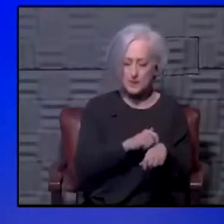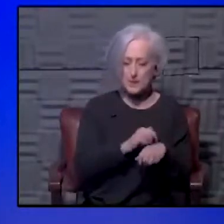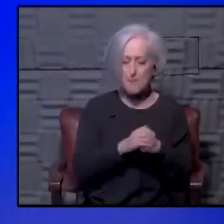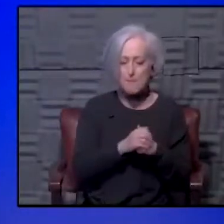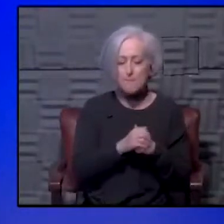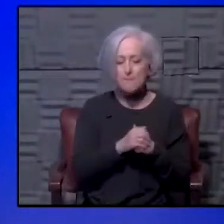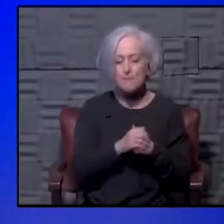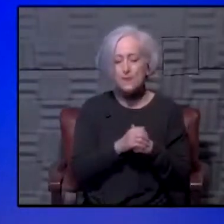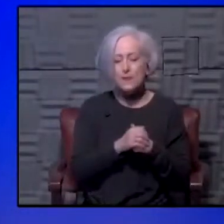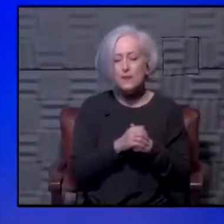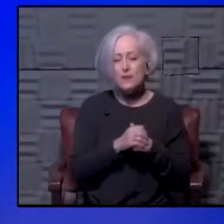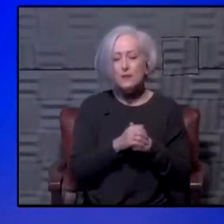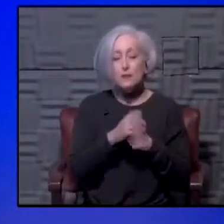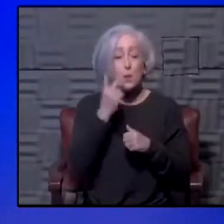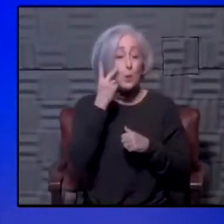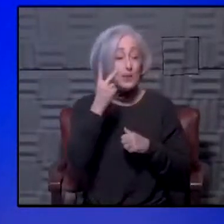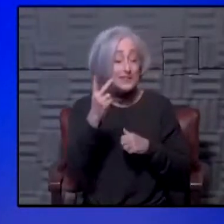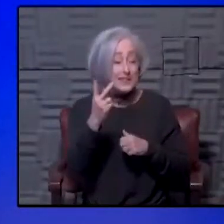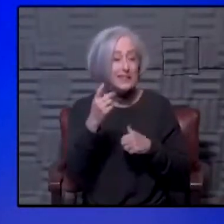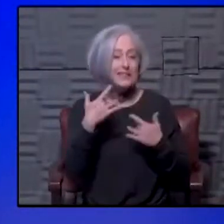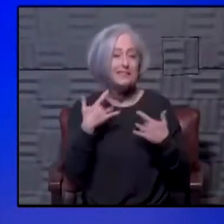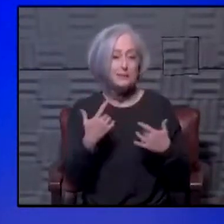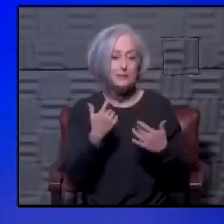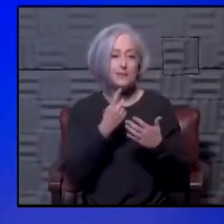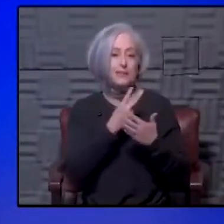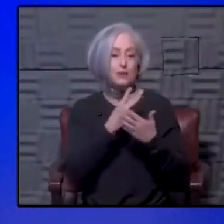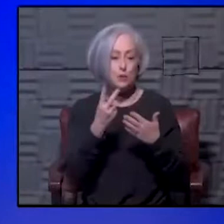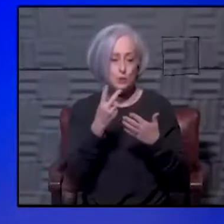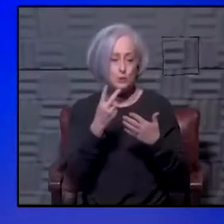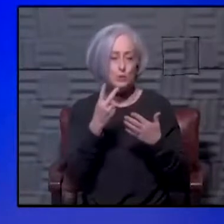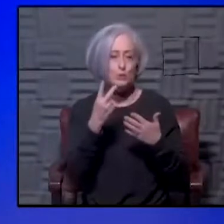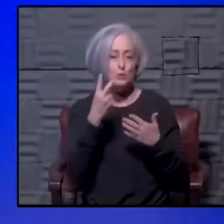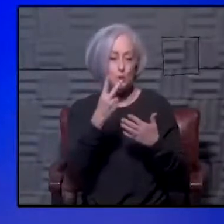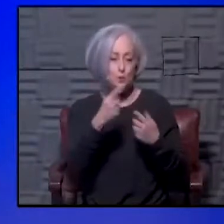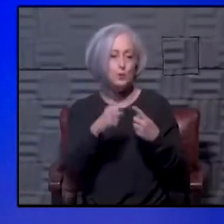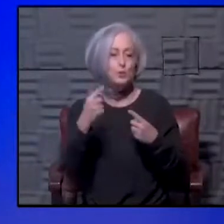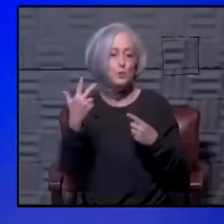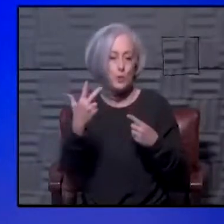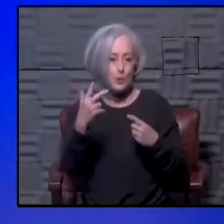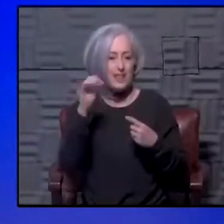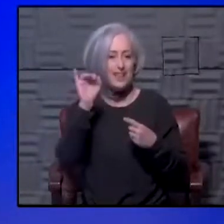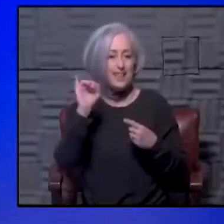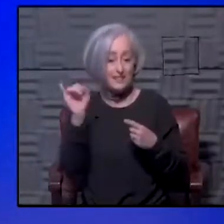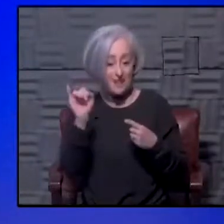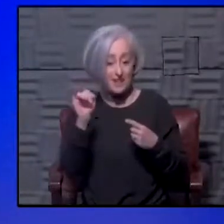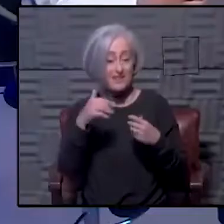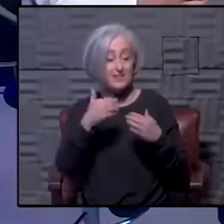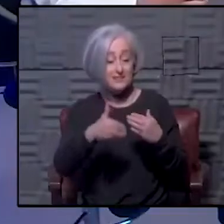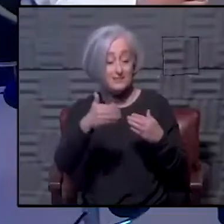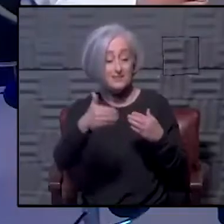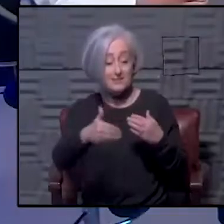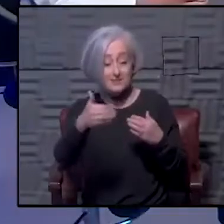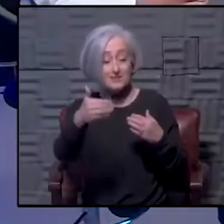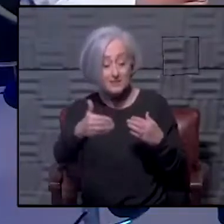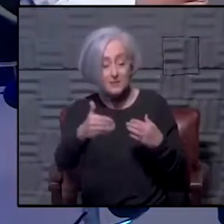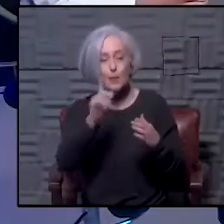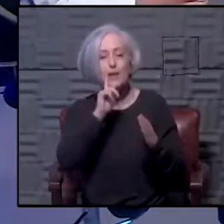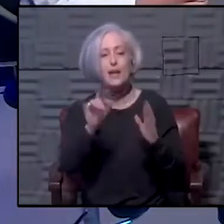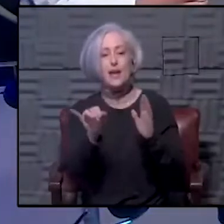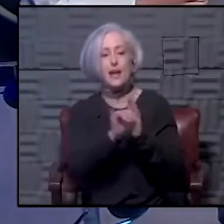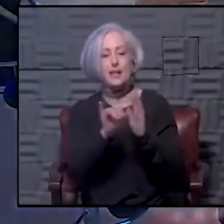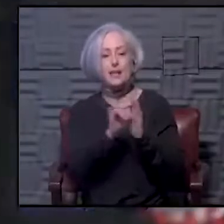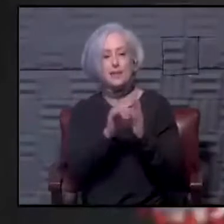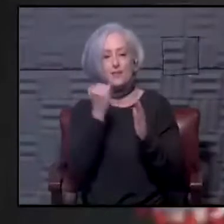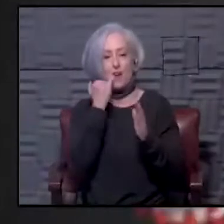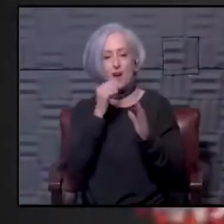that 2 to 3 infections down the line where we're able to really identify that. Okay, regarding